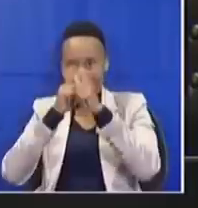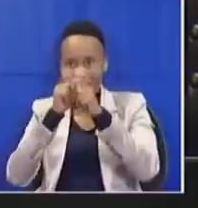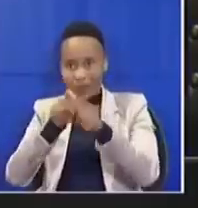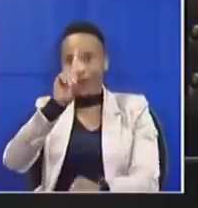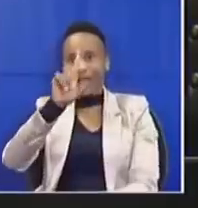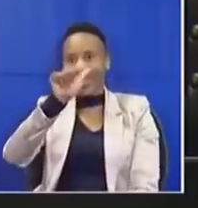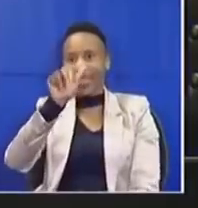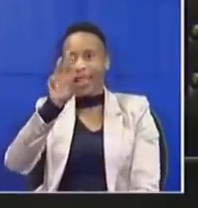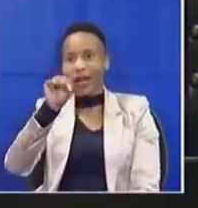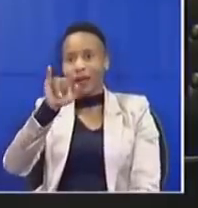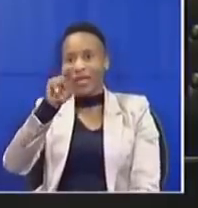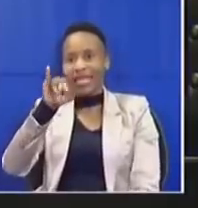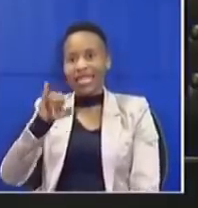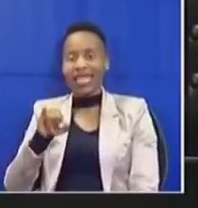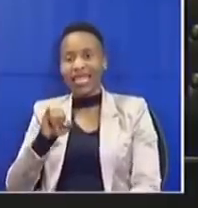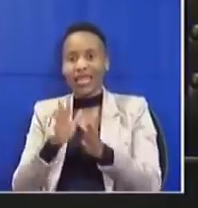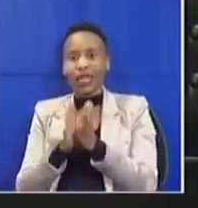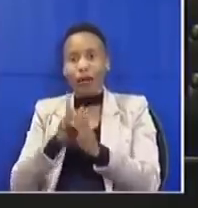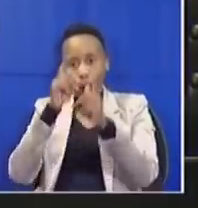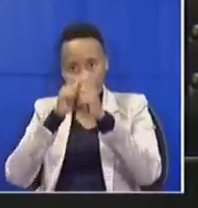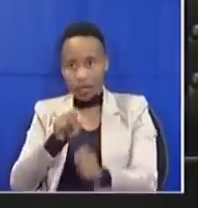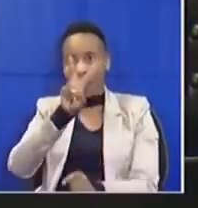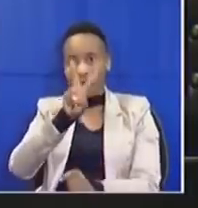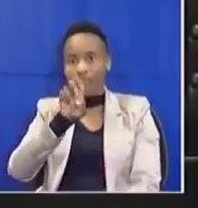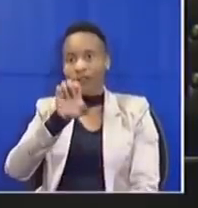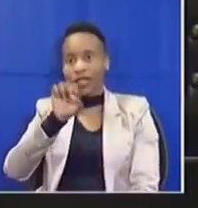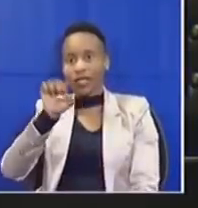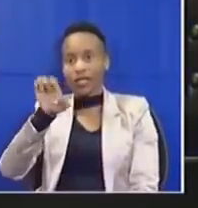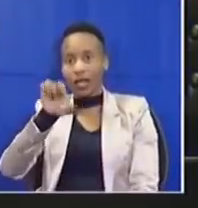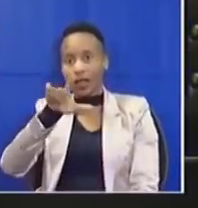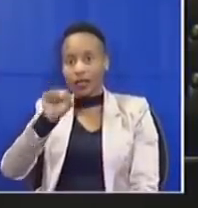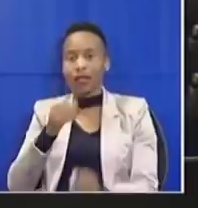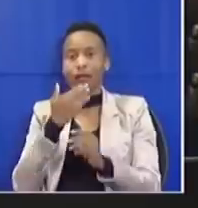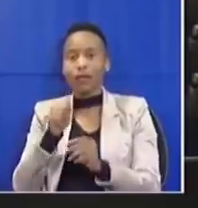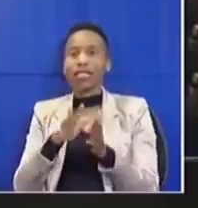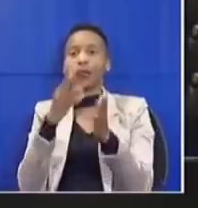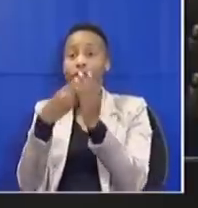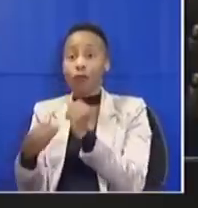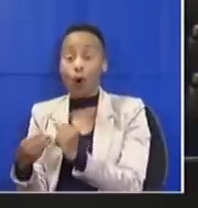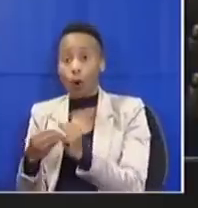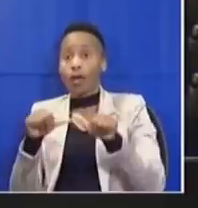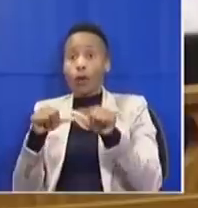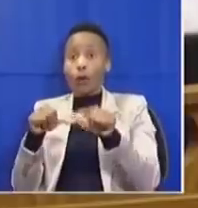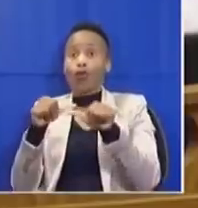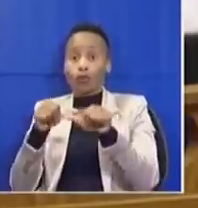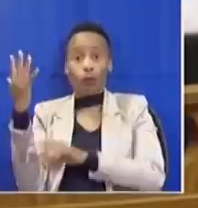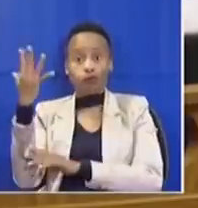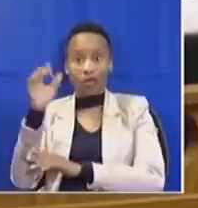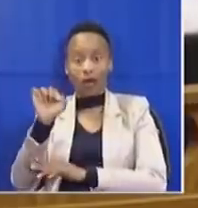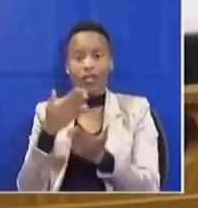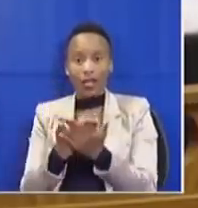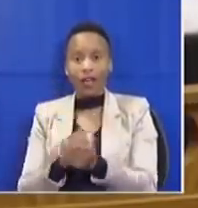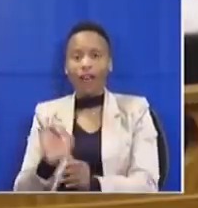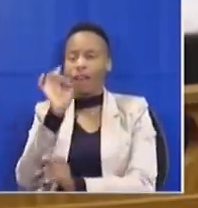Mr. Vessels. Honourable Vessels, please withdraw and we can go on with the mayor work. For the